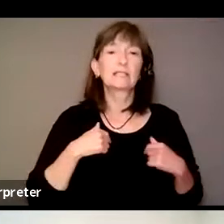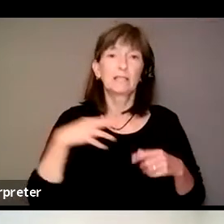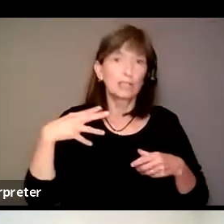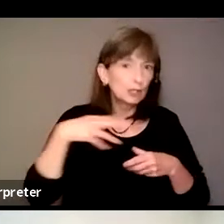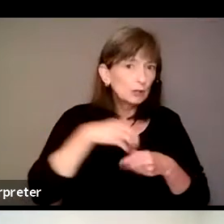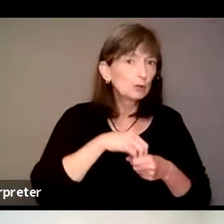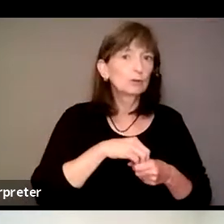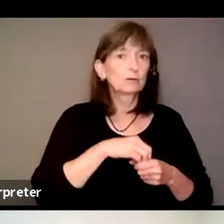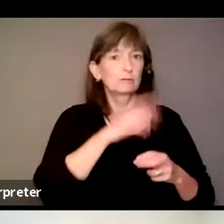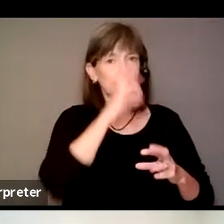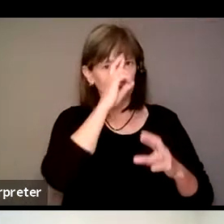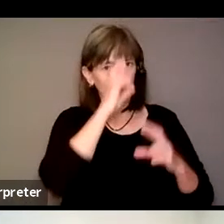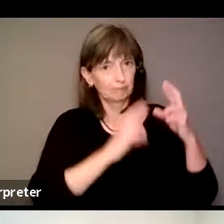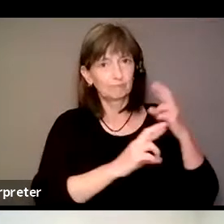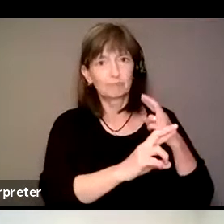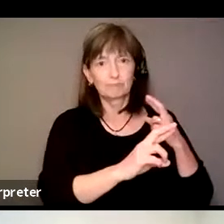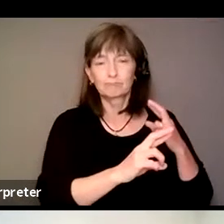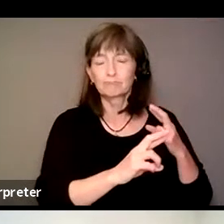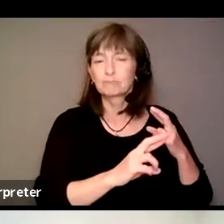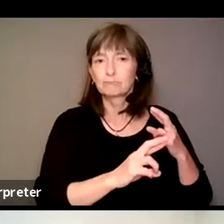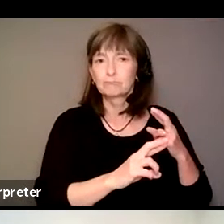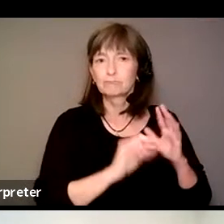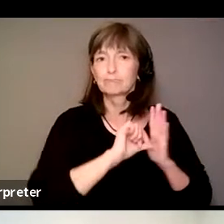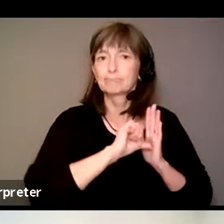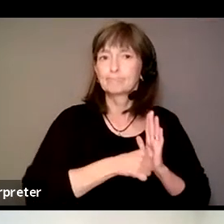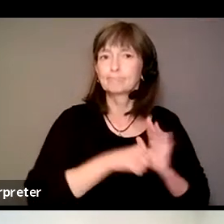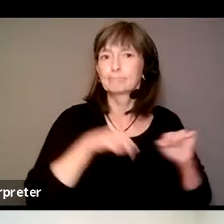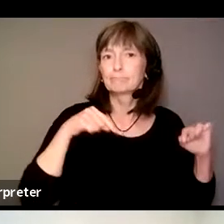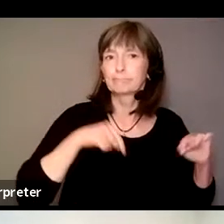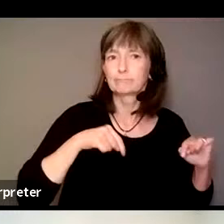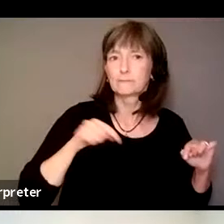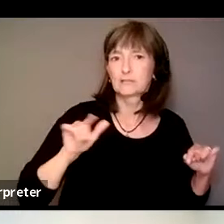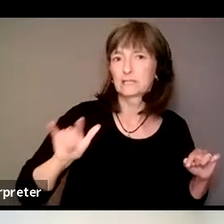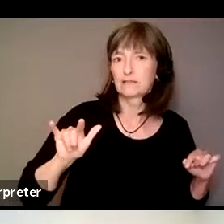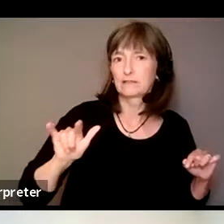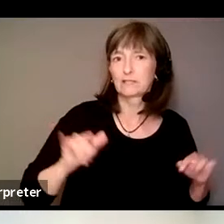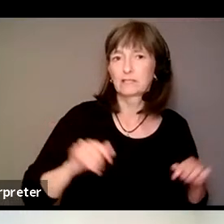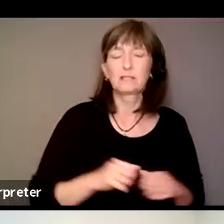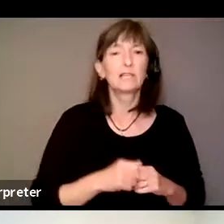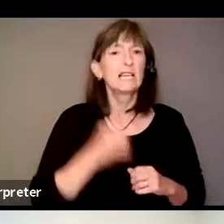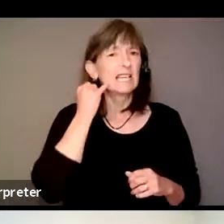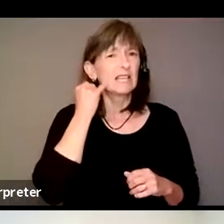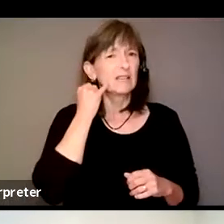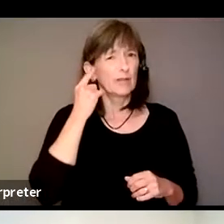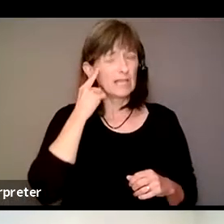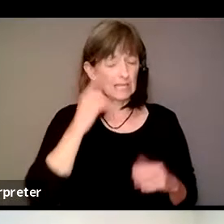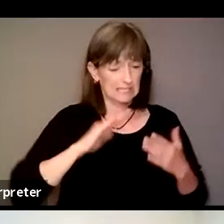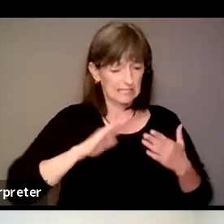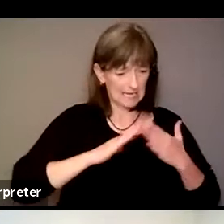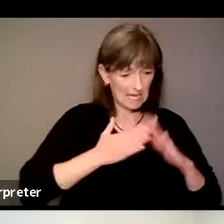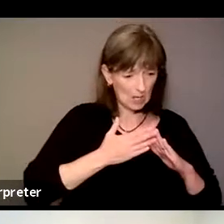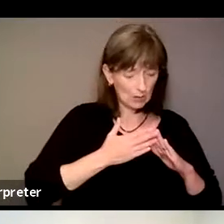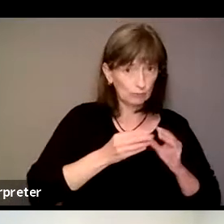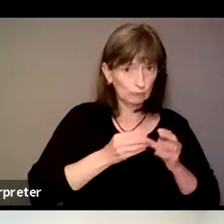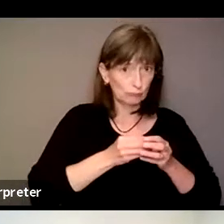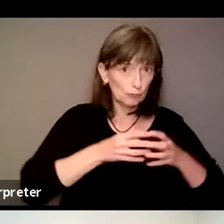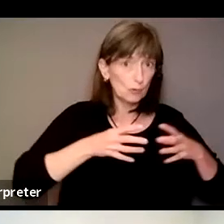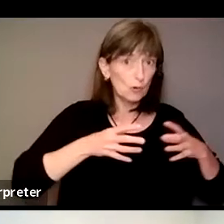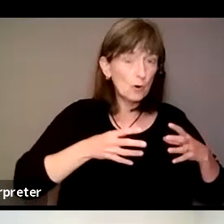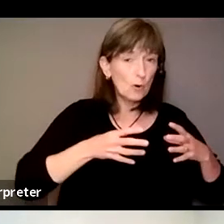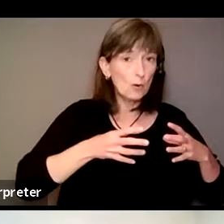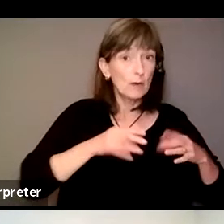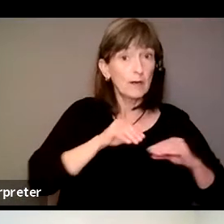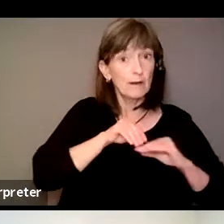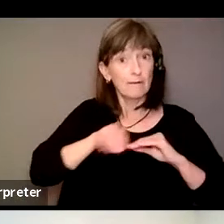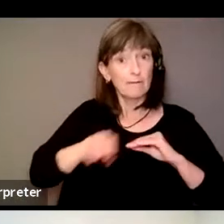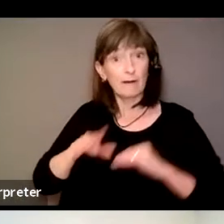and we look at our community. What's it going to take to grow our town or to grow this province and grow this country? Because we look at it at all